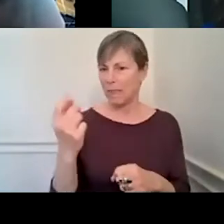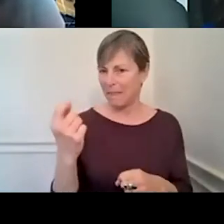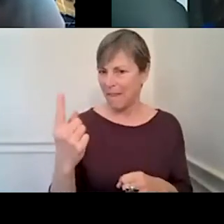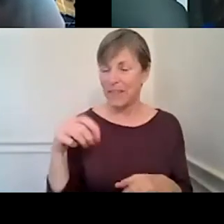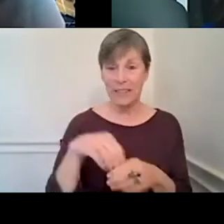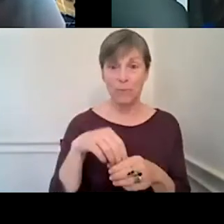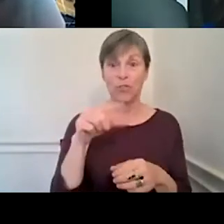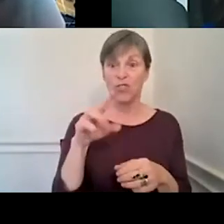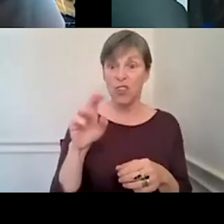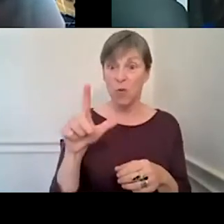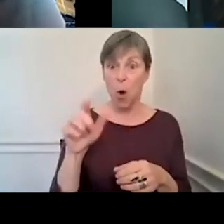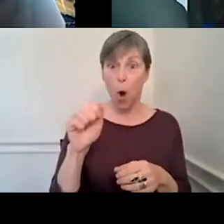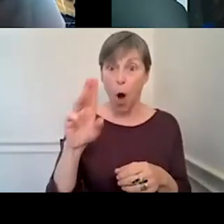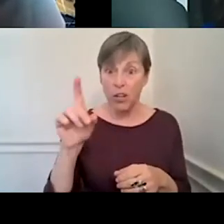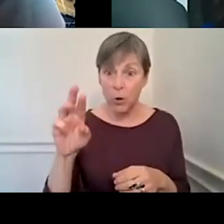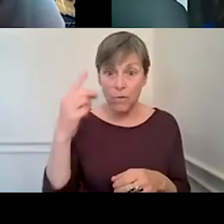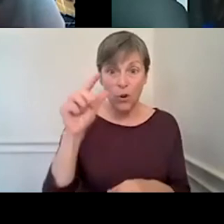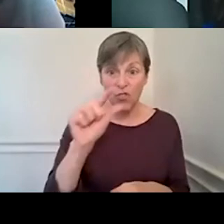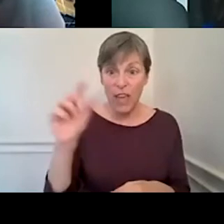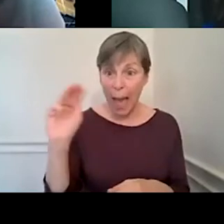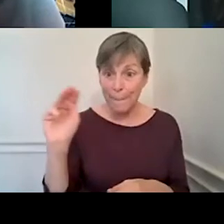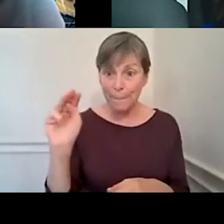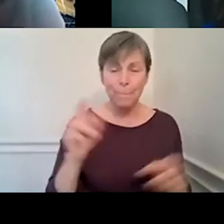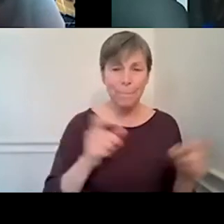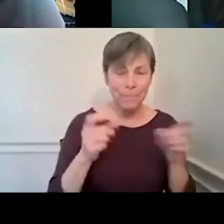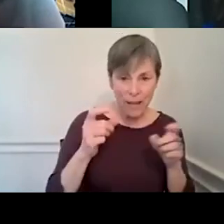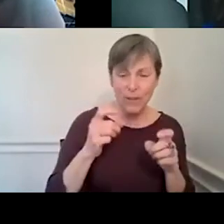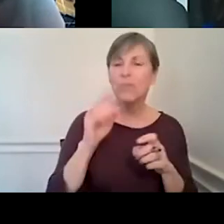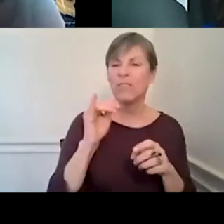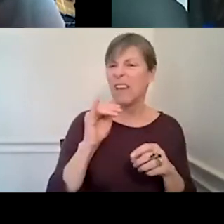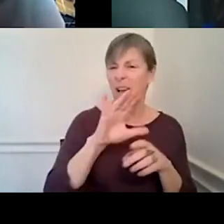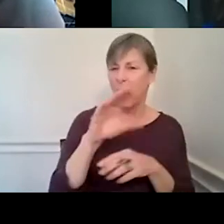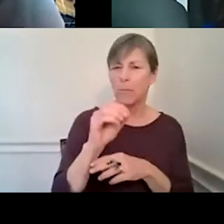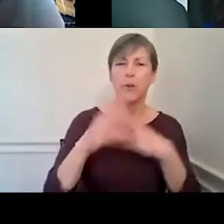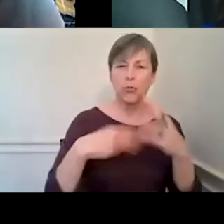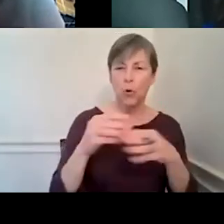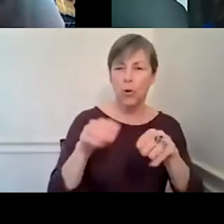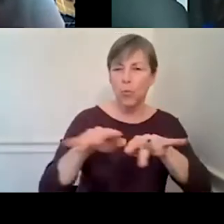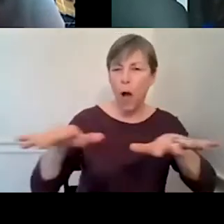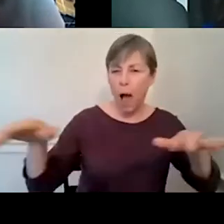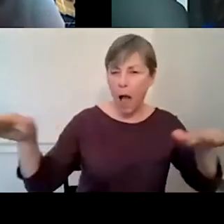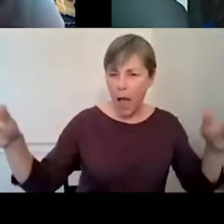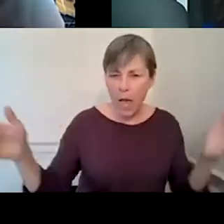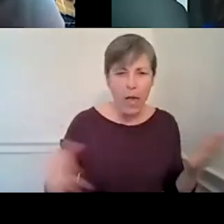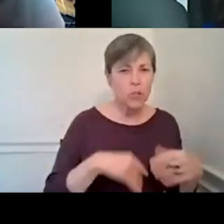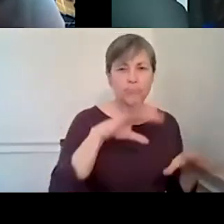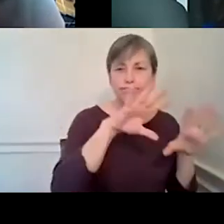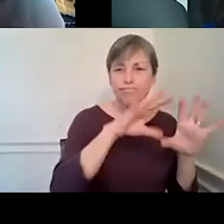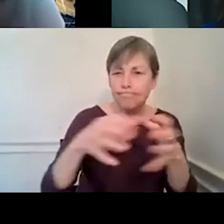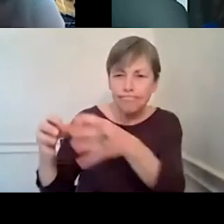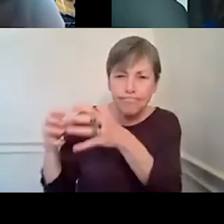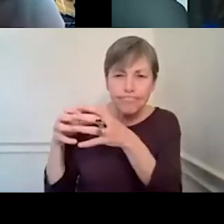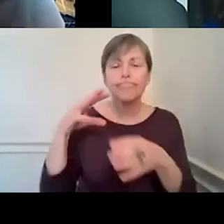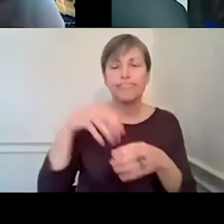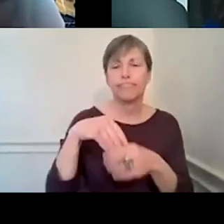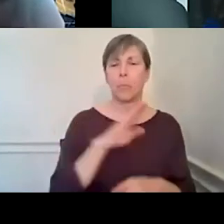General Motors, where he managed the company's worldwide internal audit staff and worked closely with the audit committee of the board of directors. Mr. Watson went